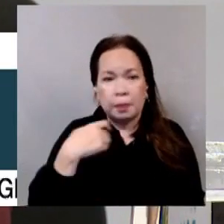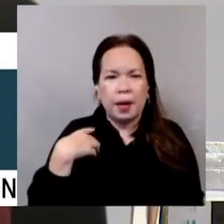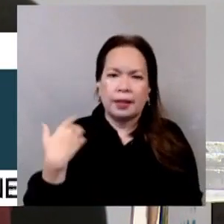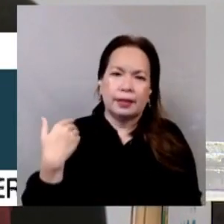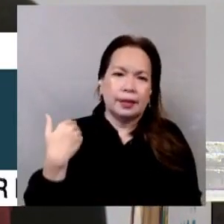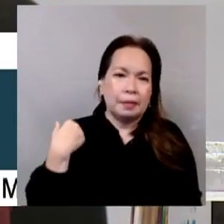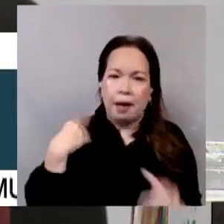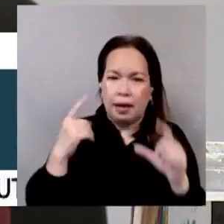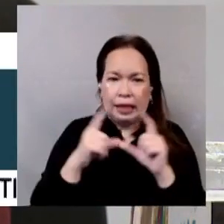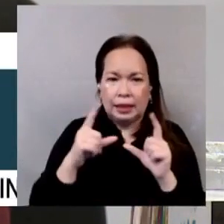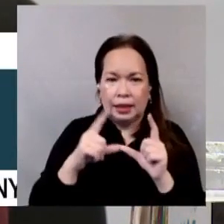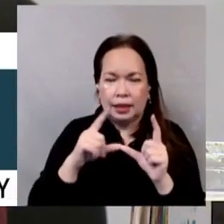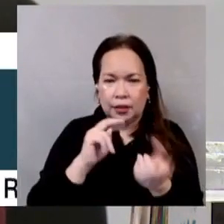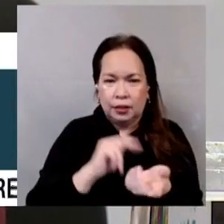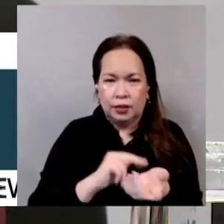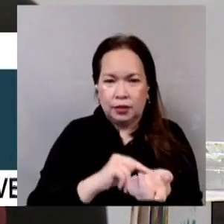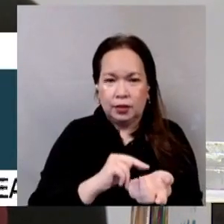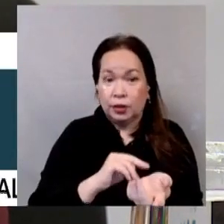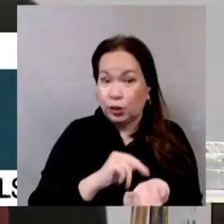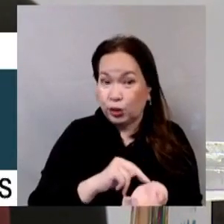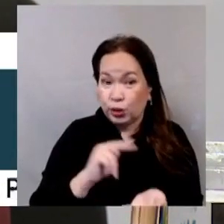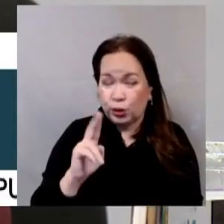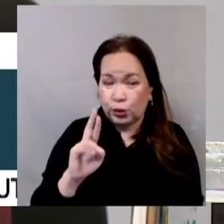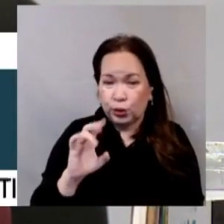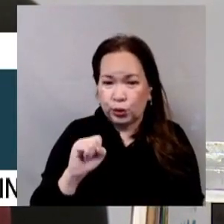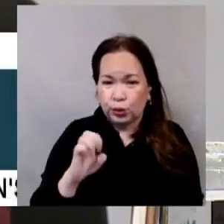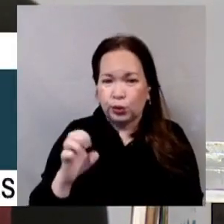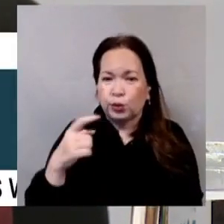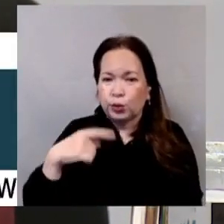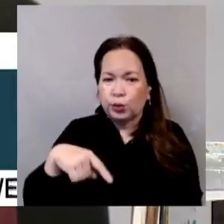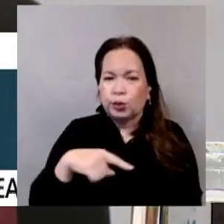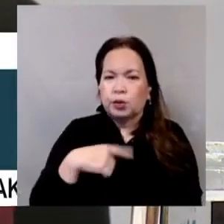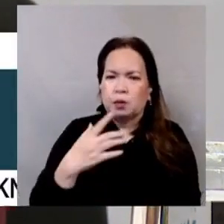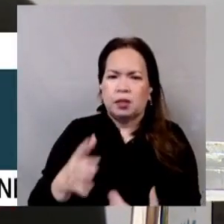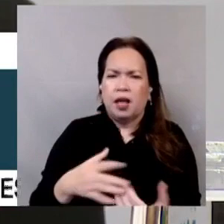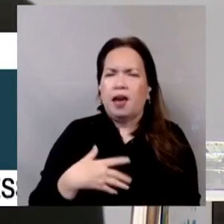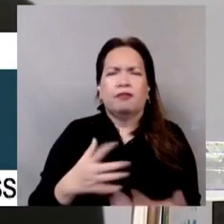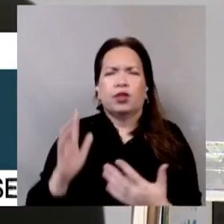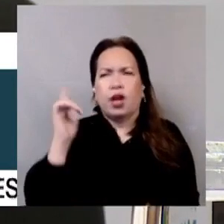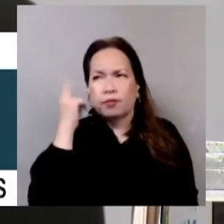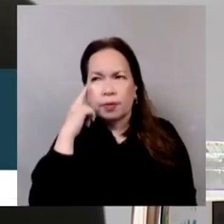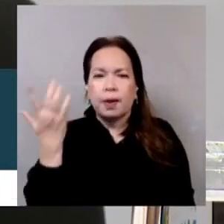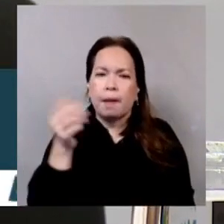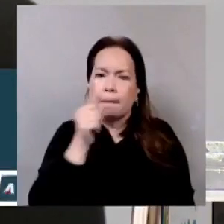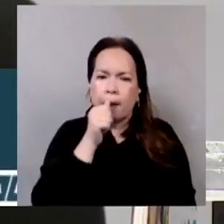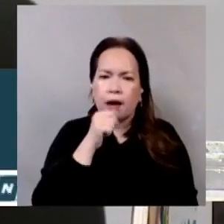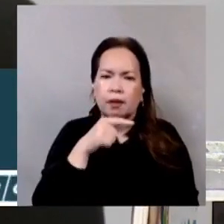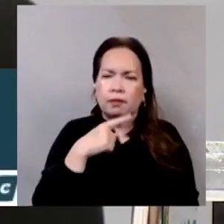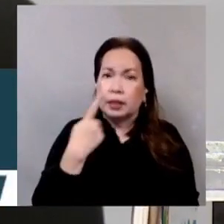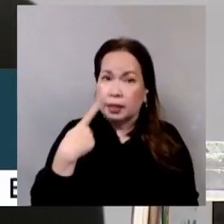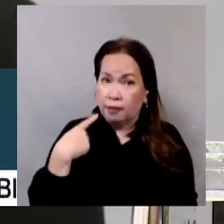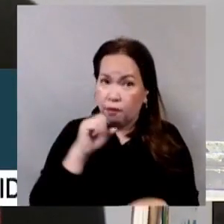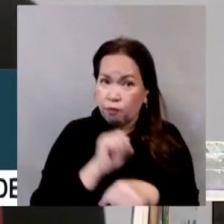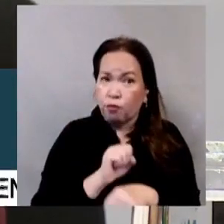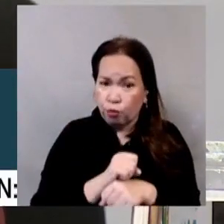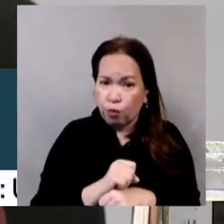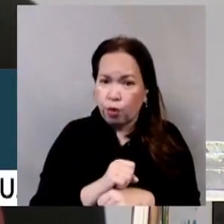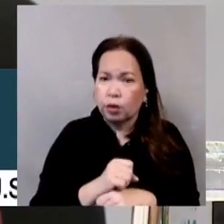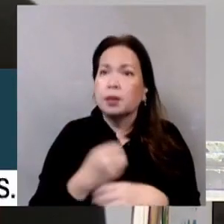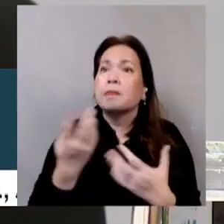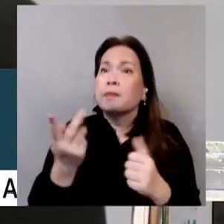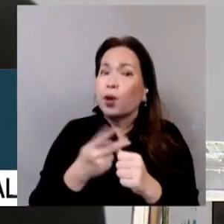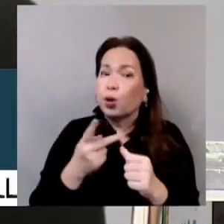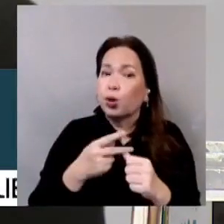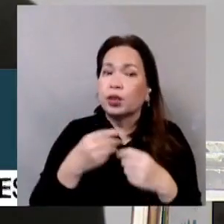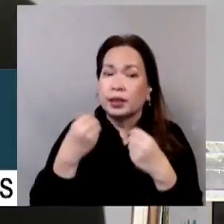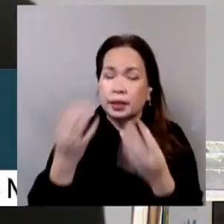passers, be in government or private sector, basta't employed sila. Bakit sila yung priority namin? Kasi nandun na sila. They're